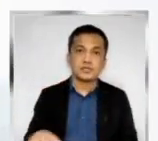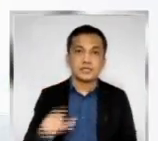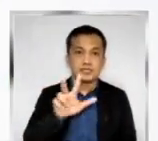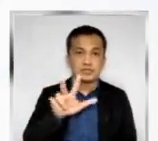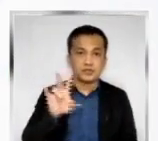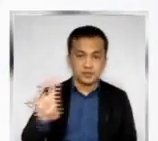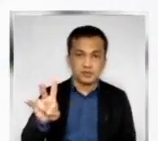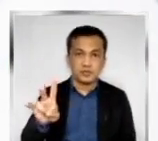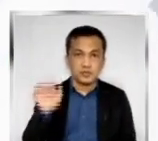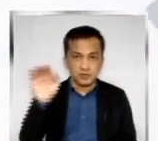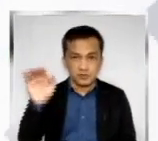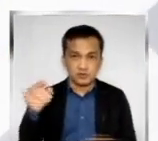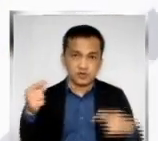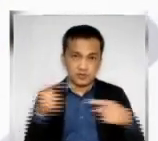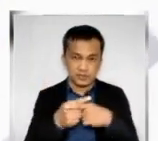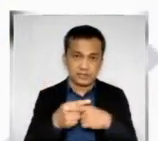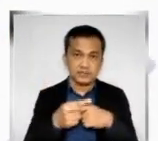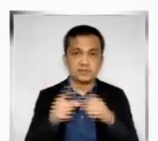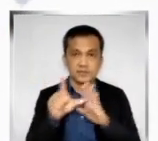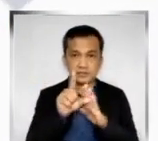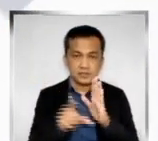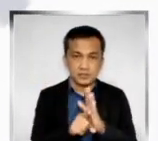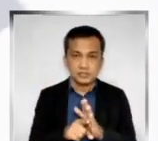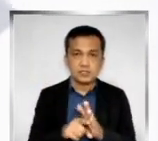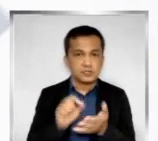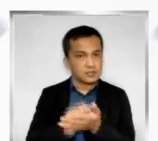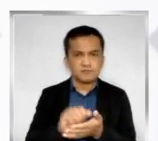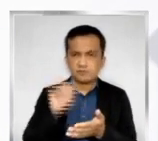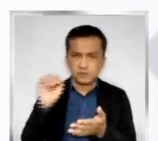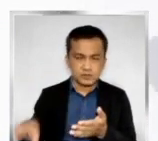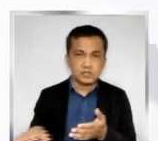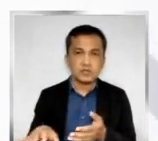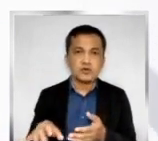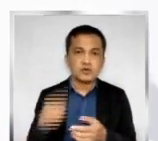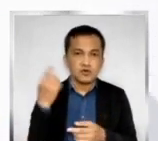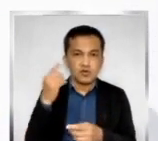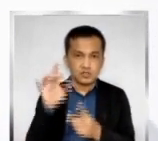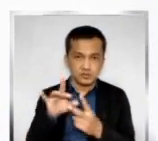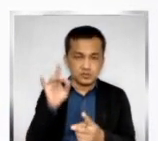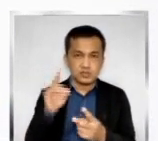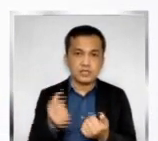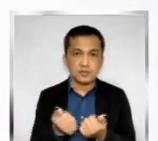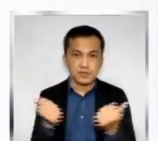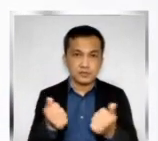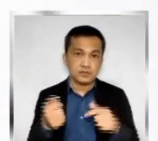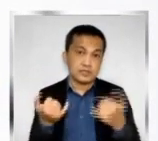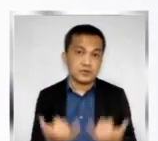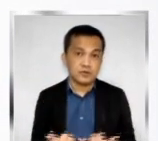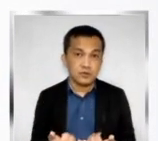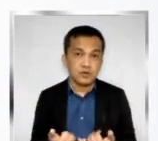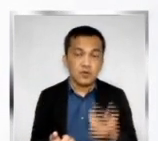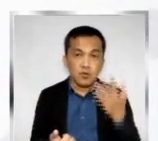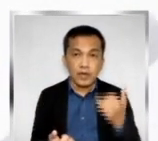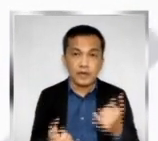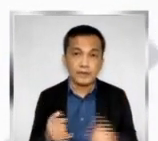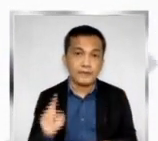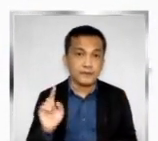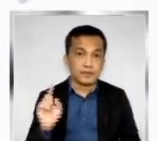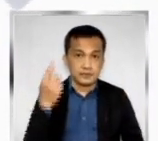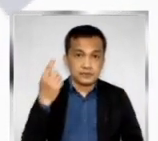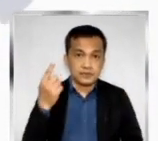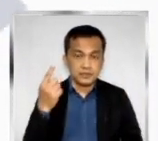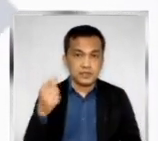batas. Outright dismissal is the only choice available in this case because first, there are